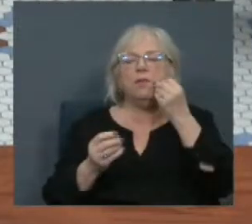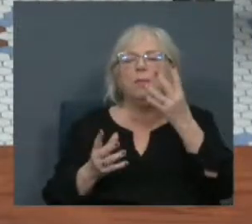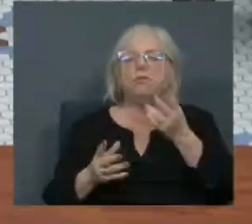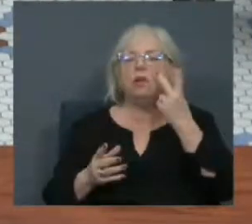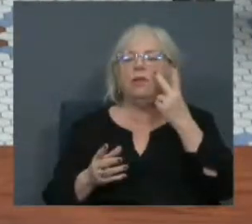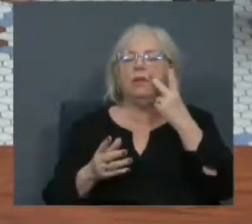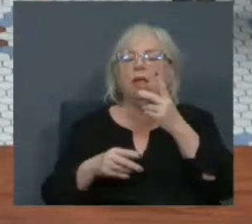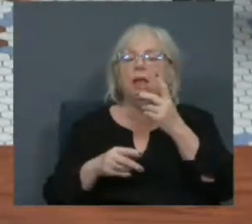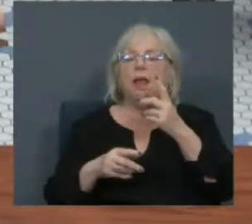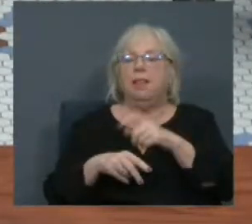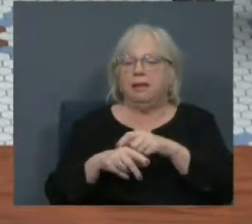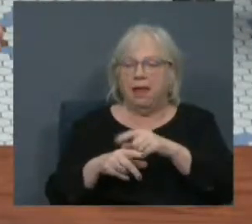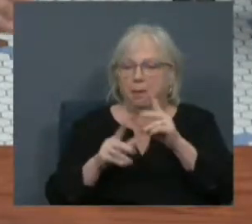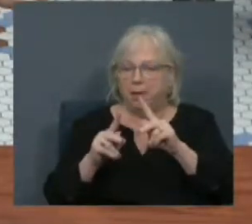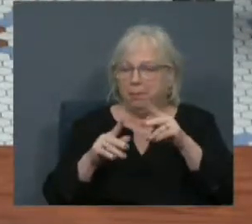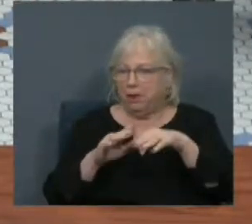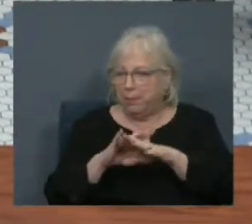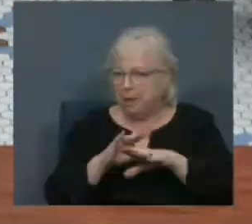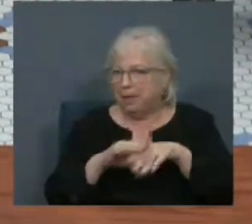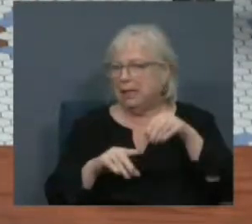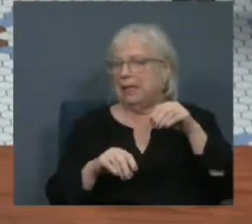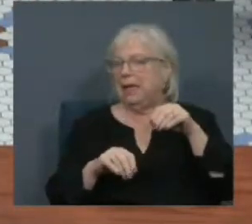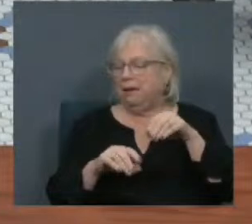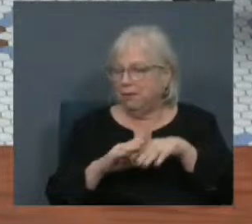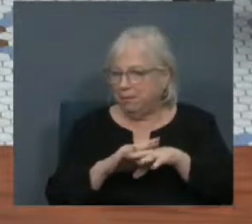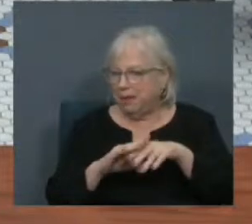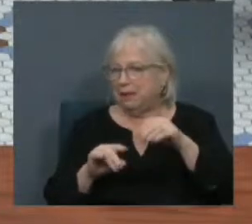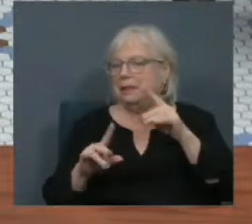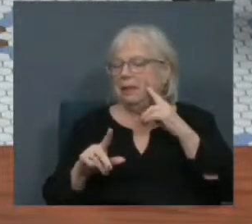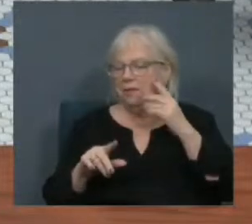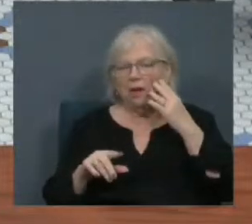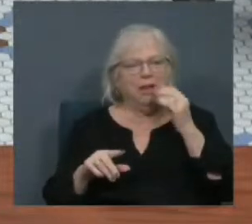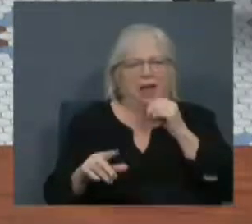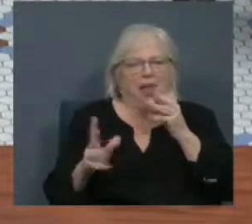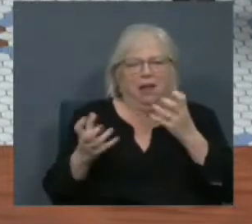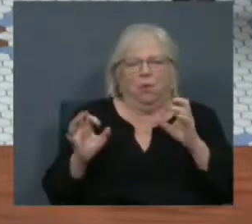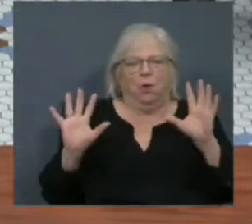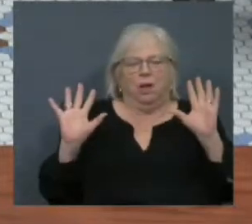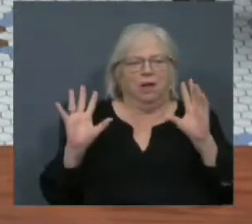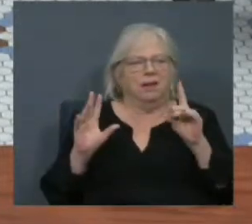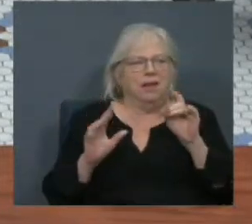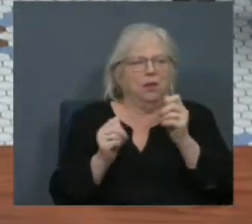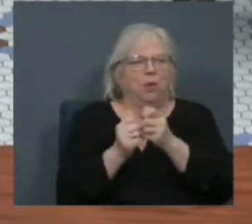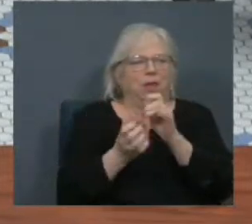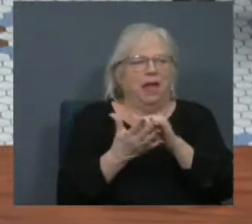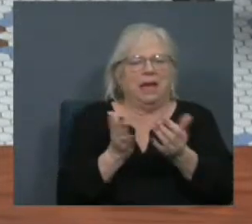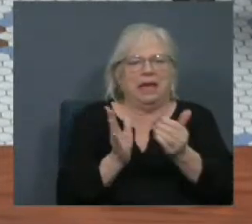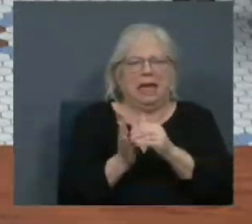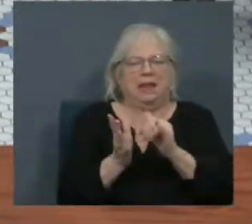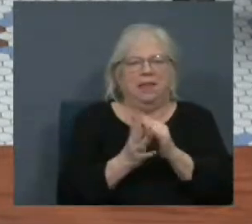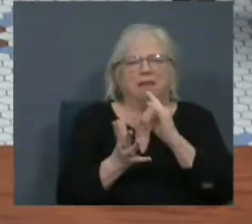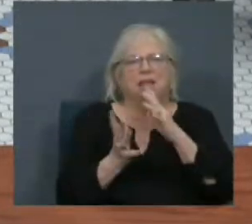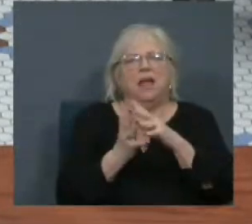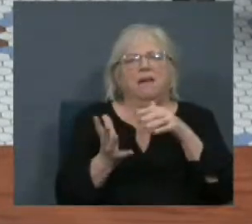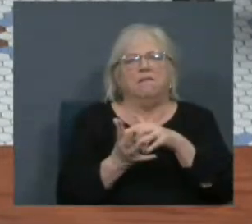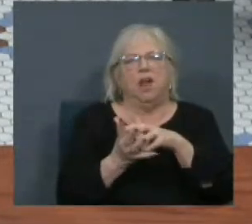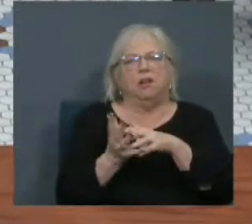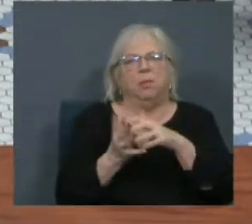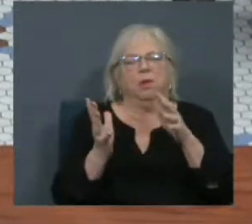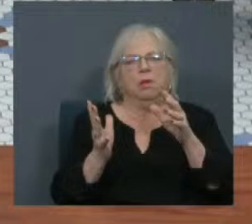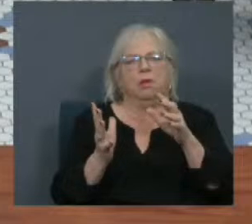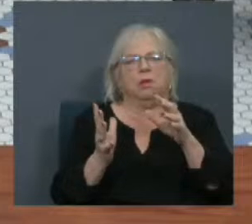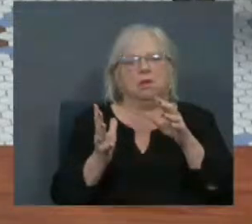in, everything. I think that's not something that I wanna deal with. Again, that's a lot of vulnerable city information,